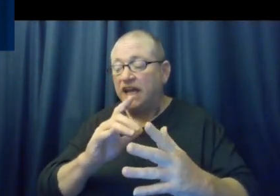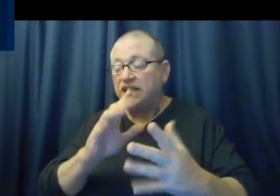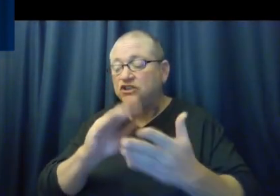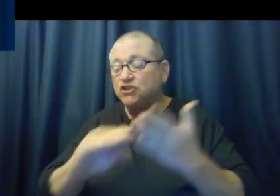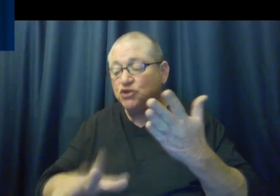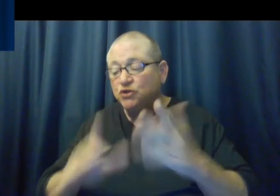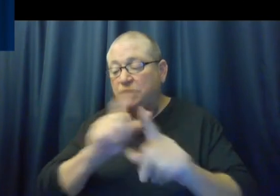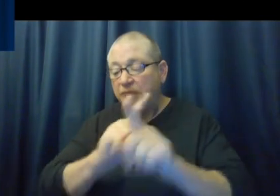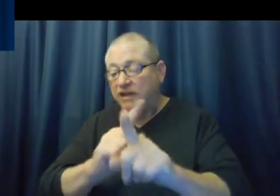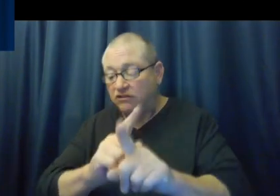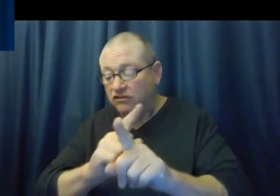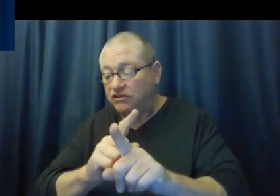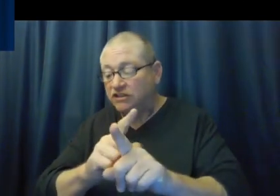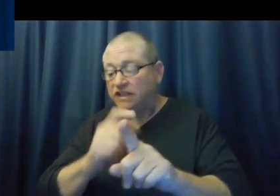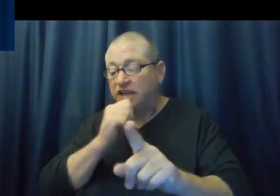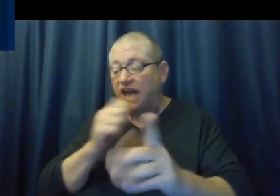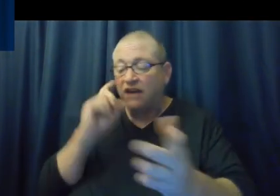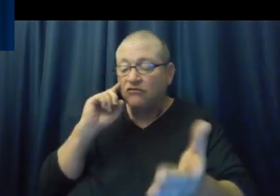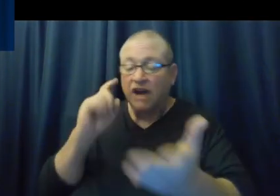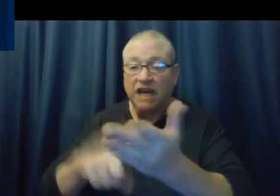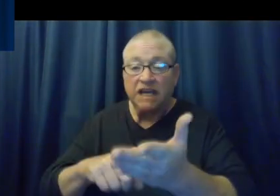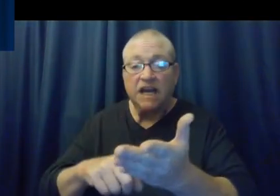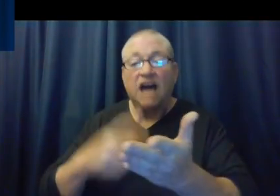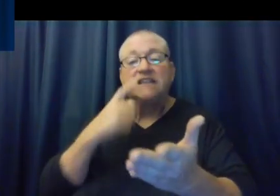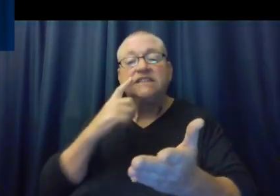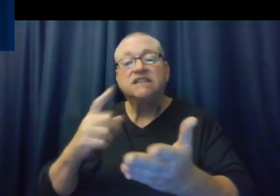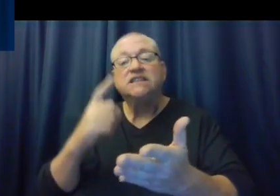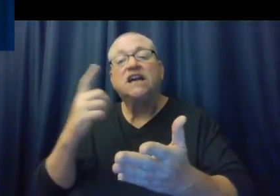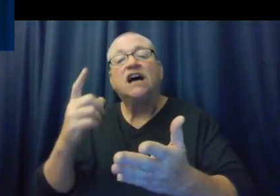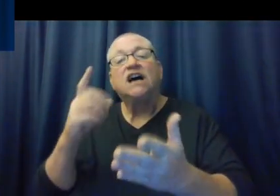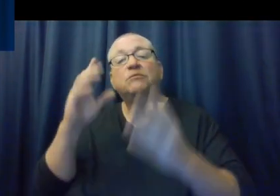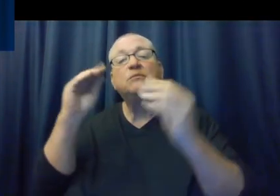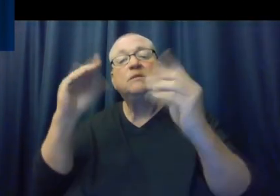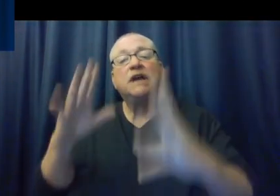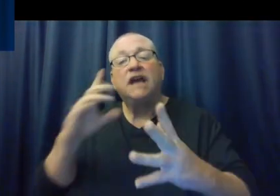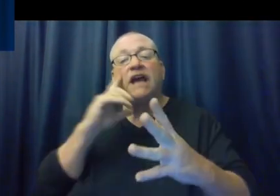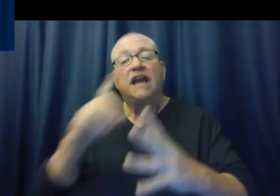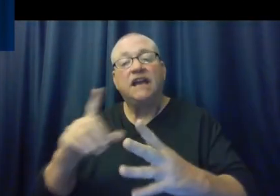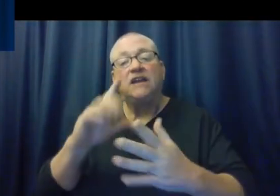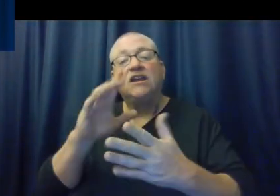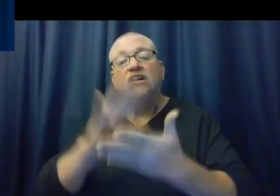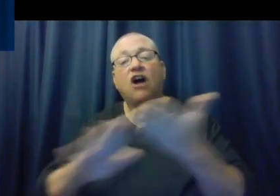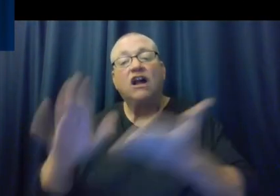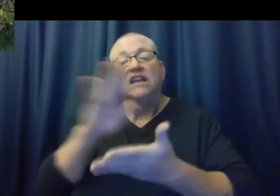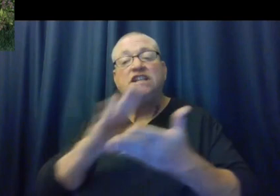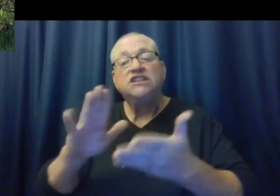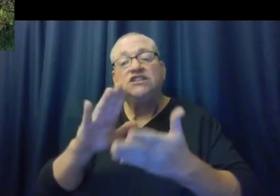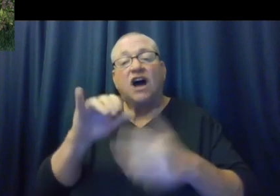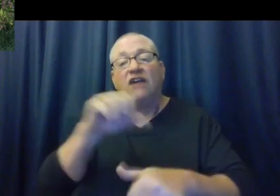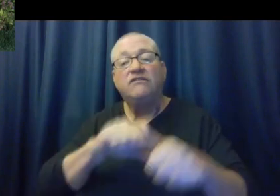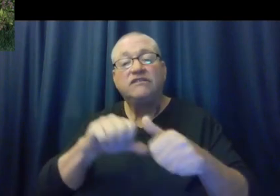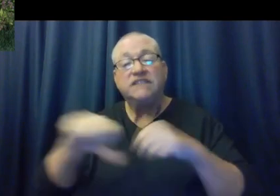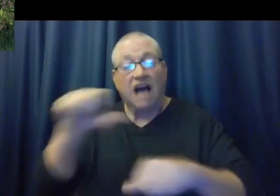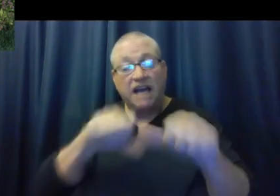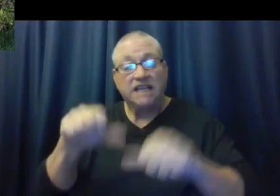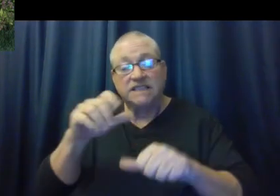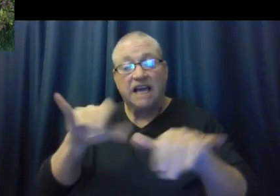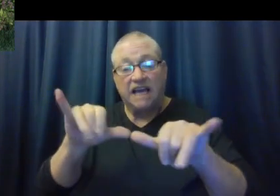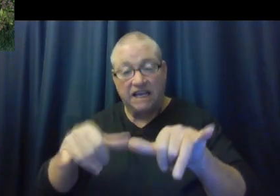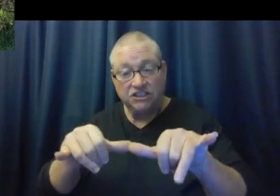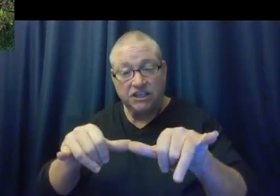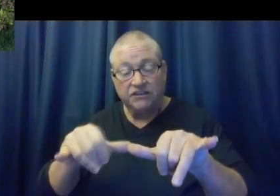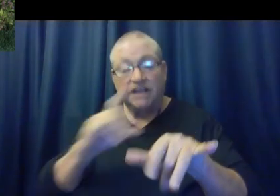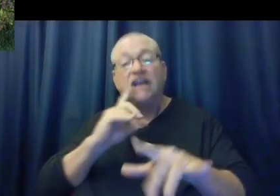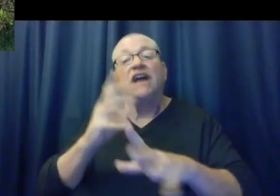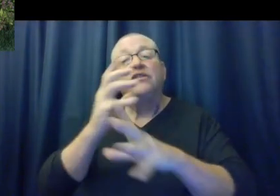recognizes a faculty member in the College of Science and Engineering for excellence in mentoring student research. The recipient of the Arlen